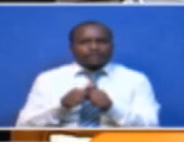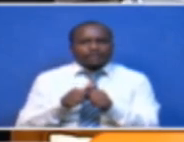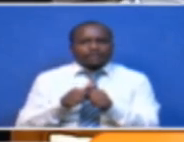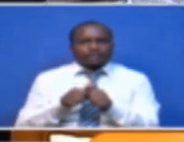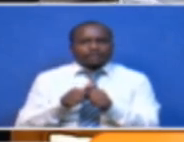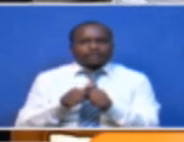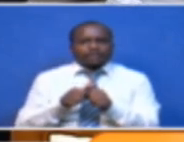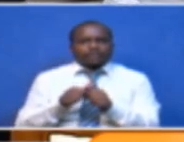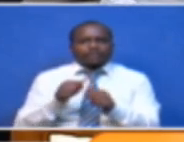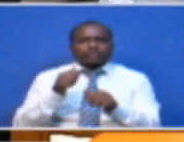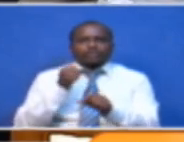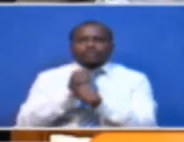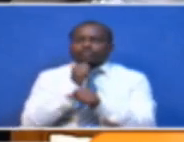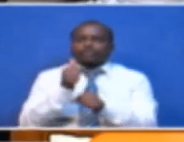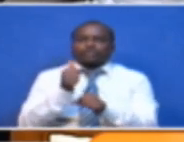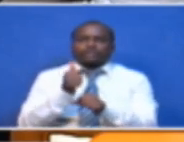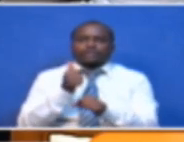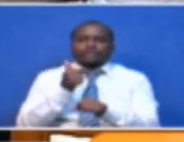Usimtusi,